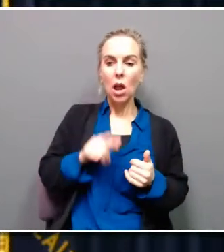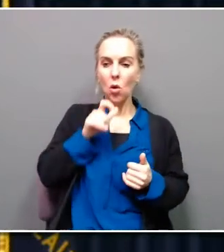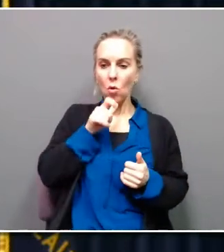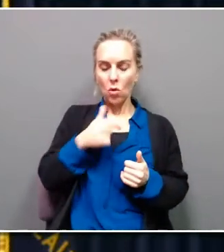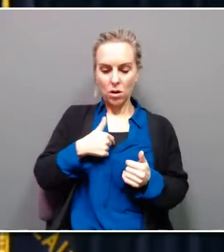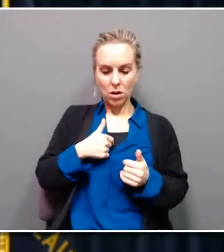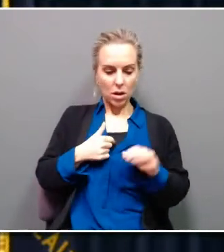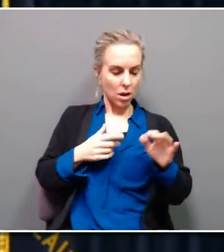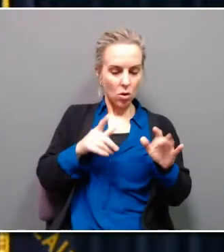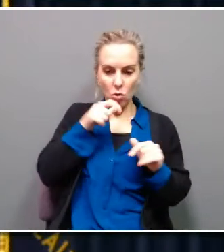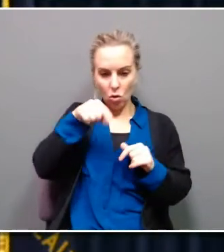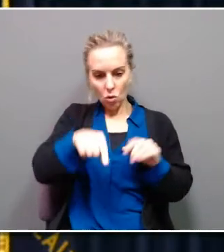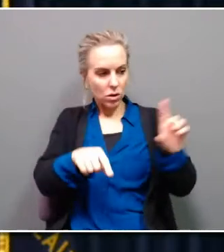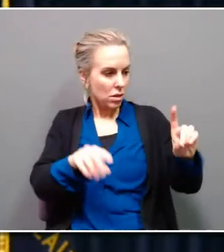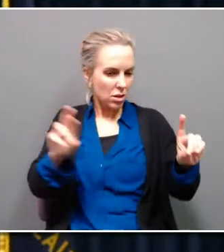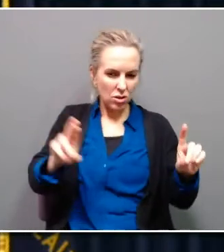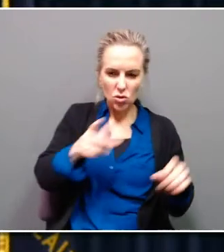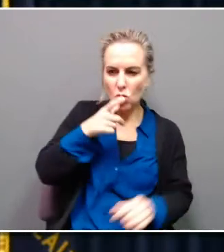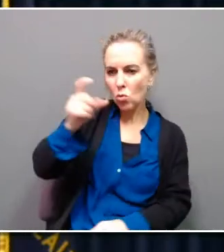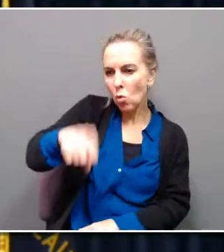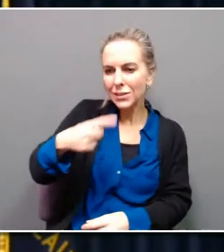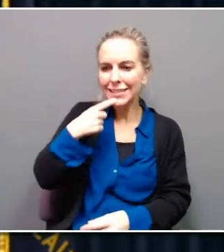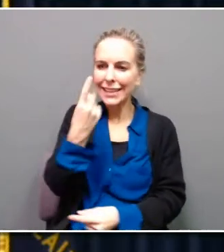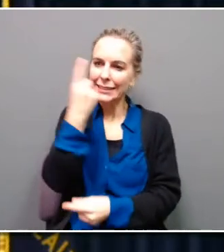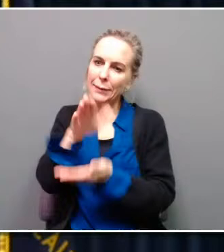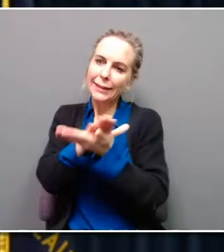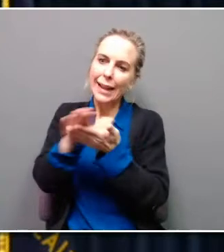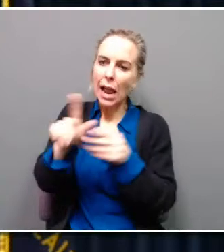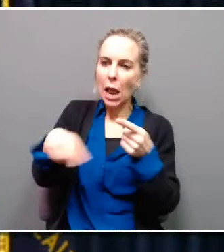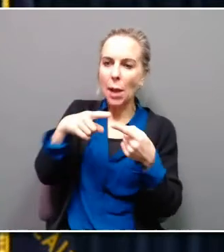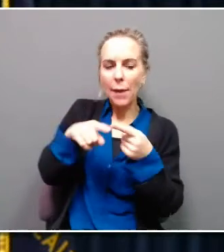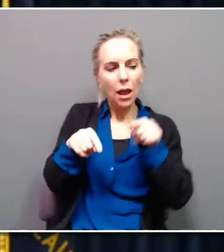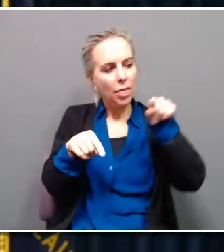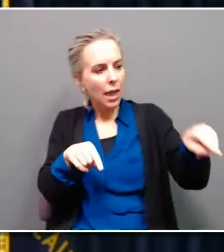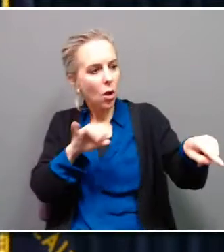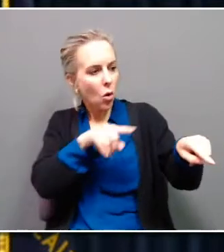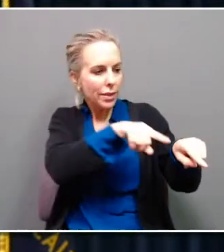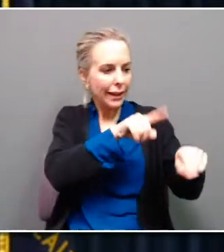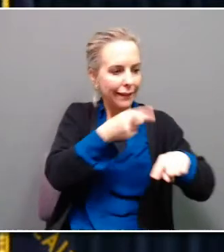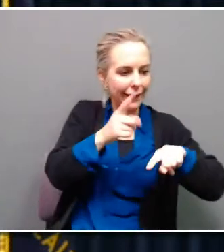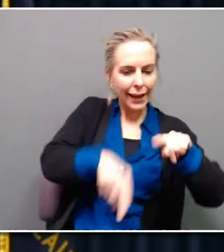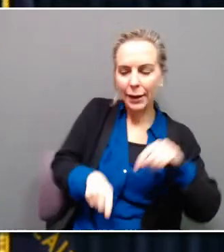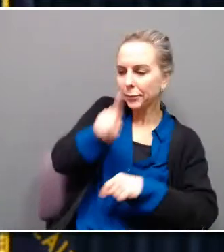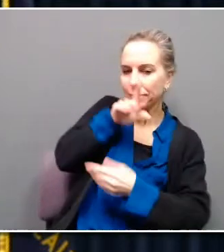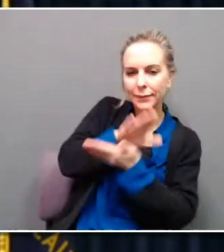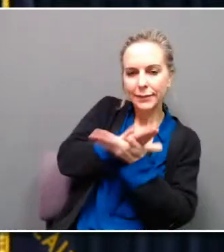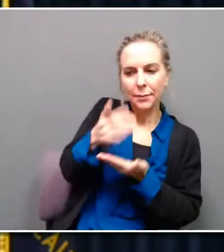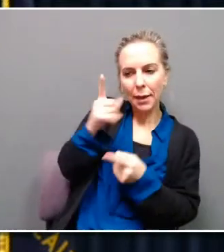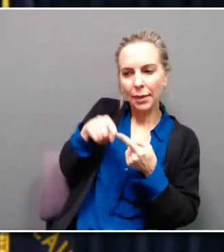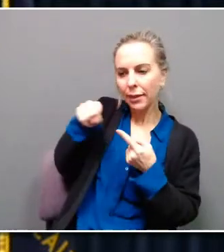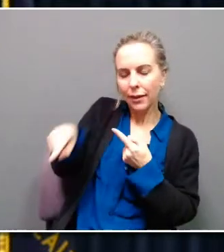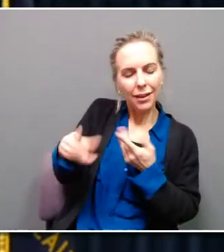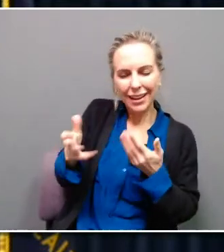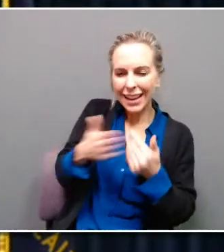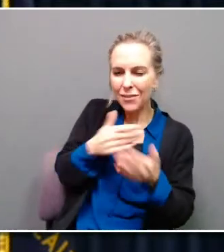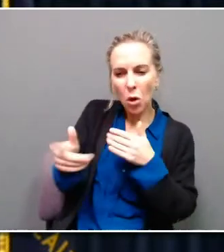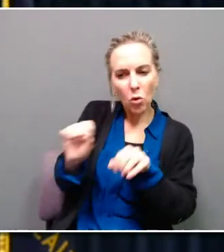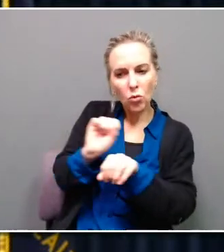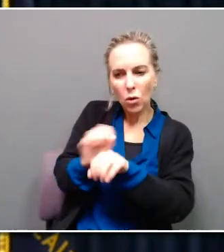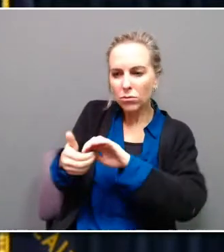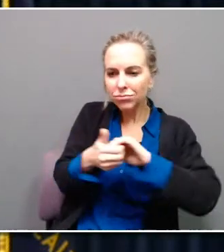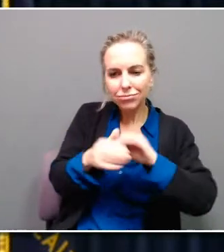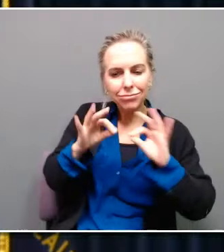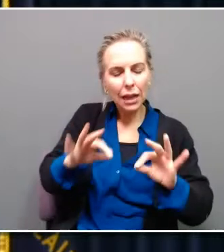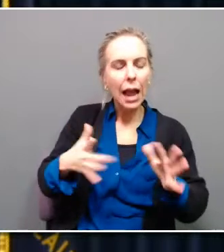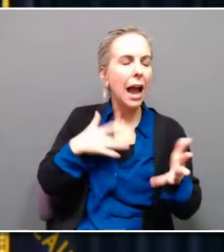like you're not supposed to say a nice thing about the other side, even if you've worked together and done some good things. I'm beyond all